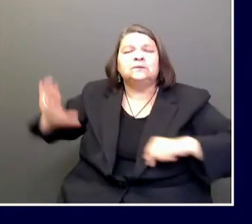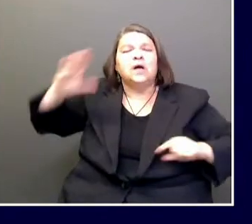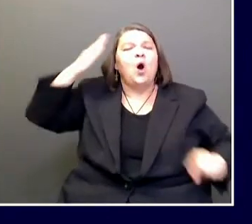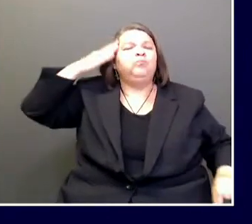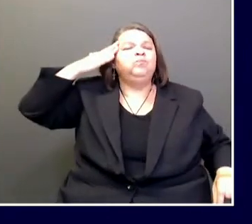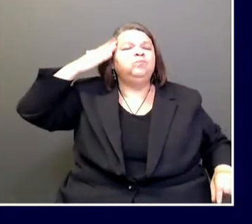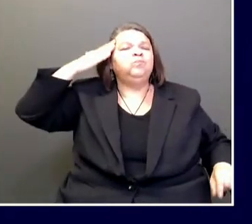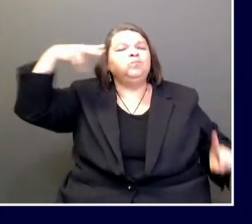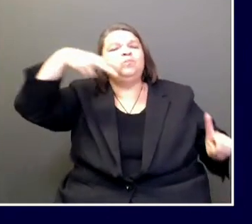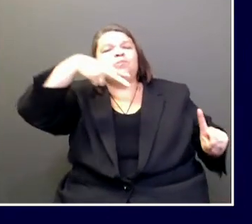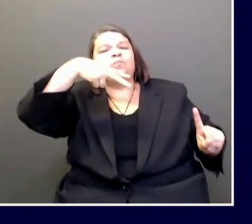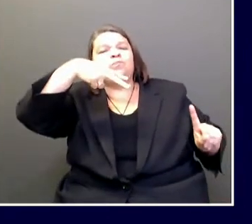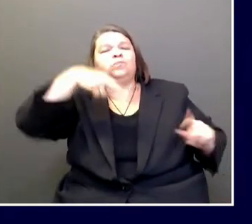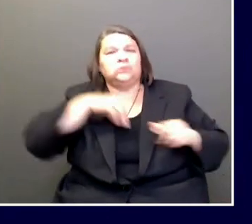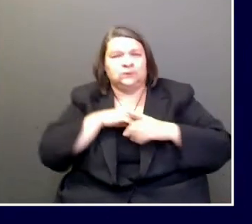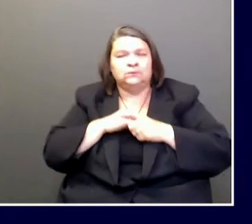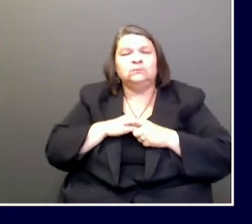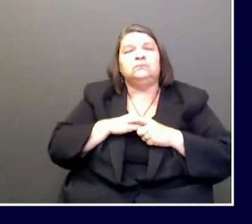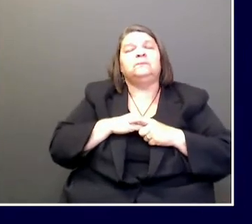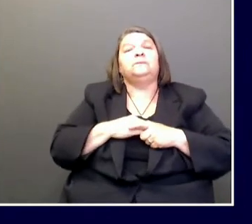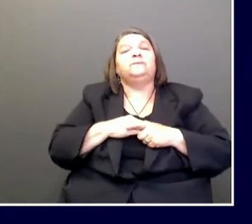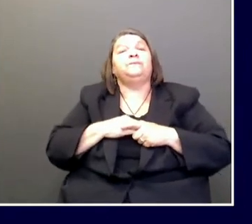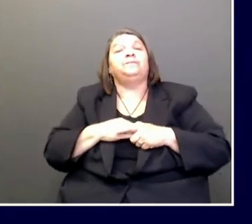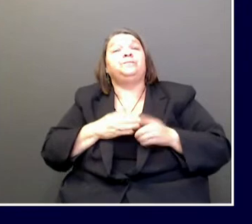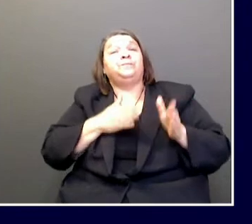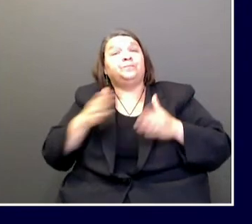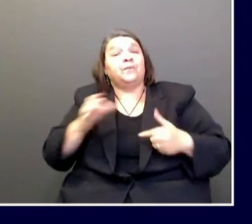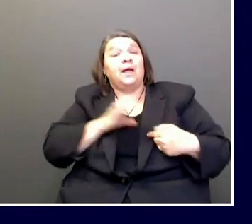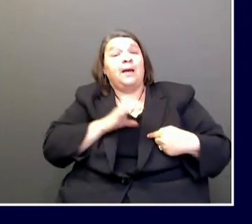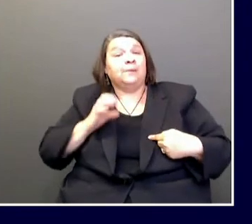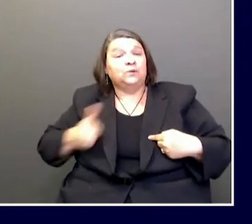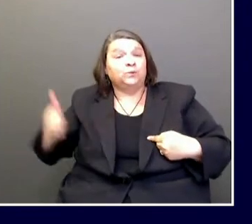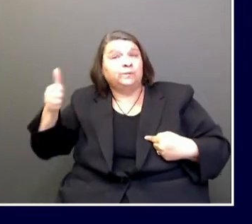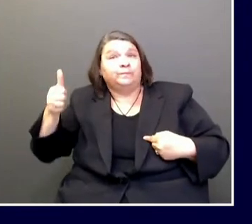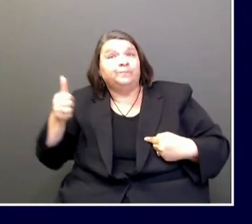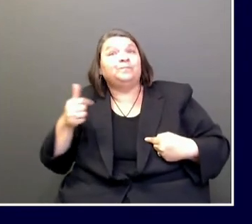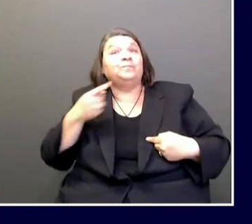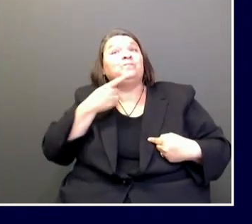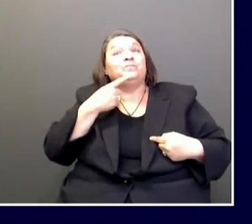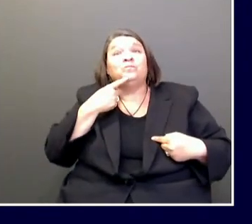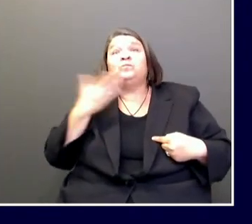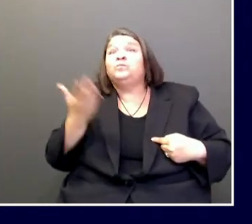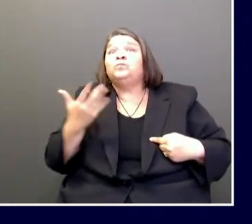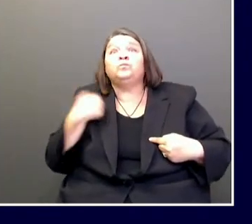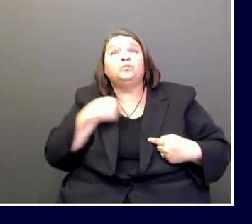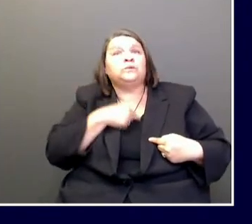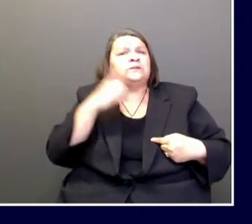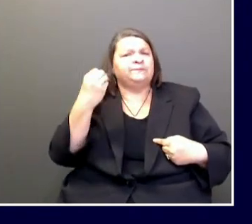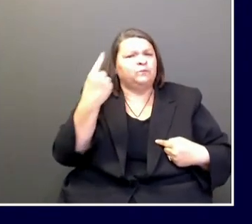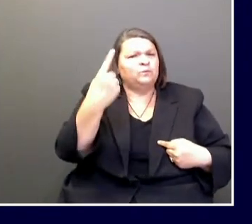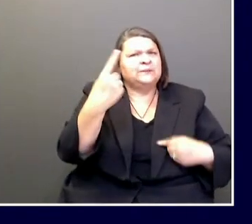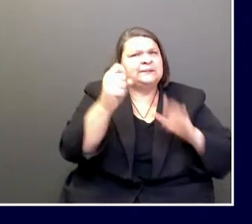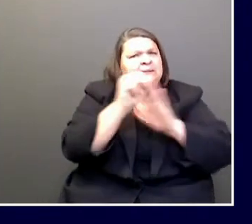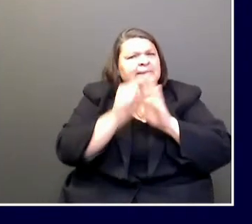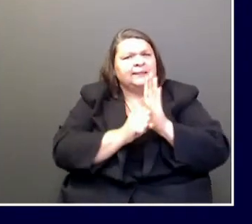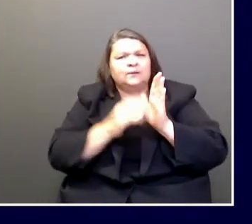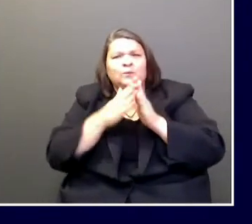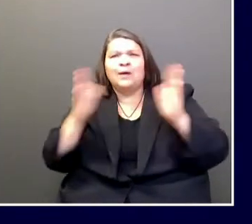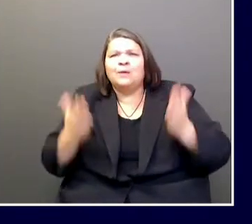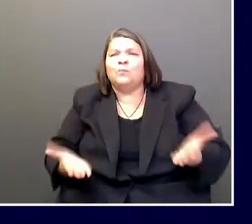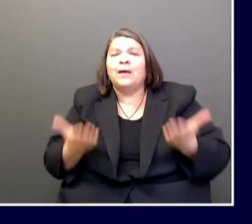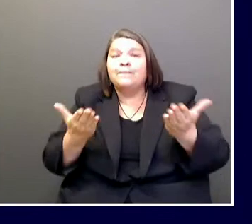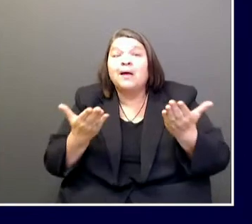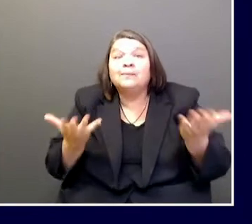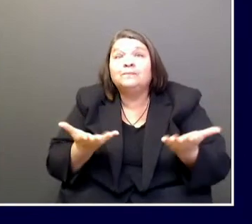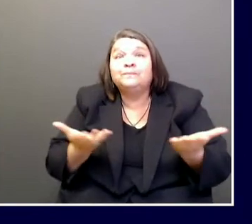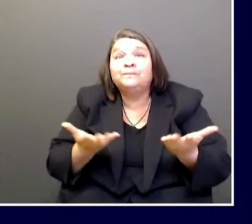think we all would agree with, which is get a vaccine. We know that the way out of this pandemic